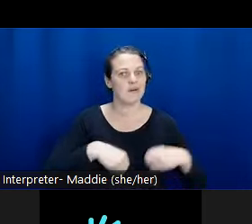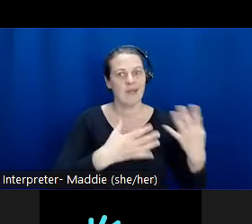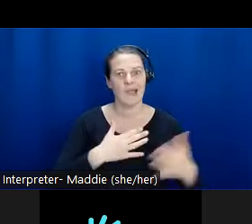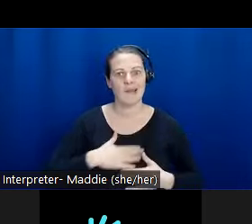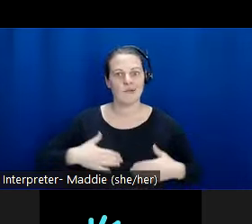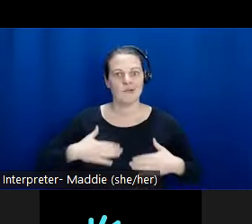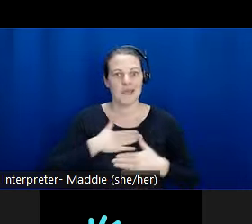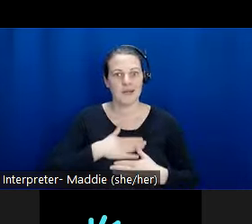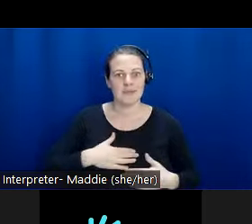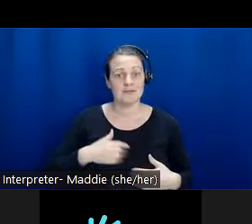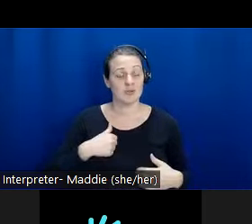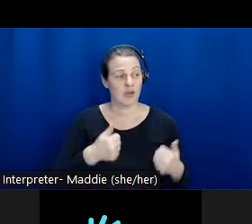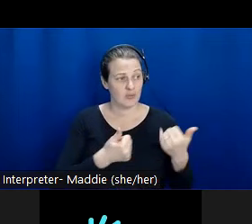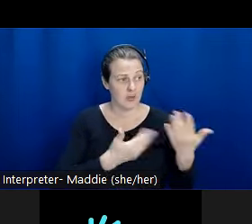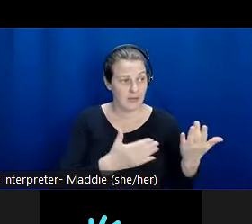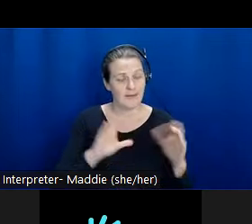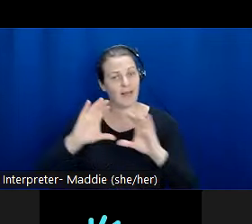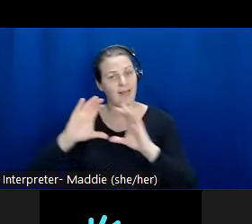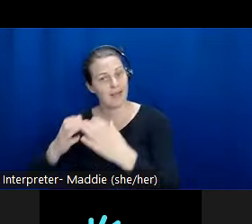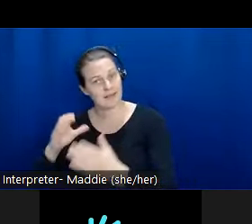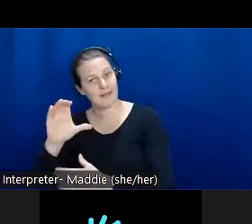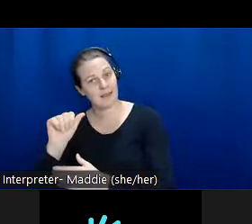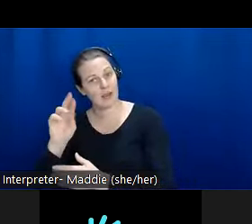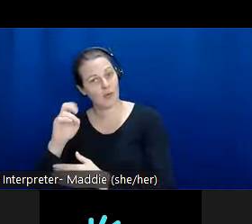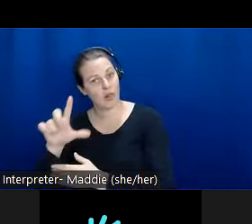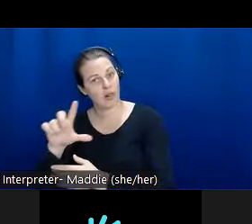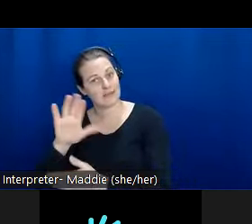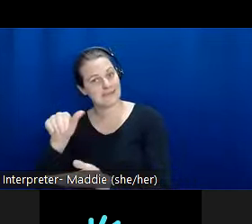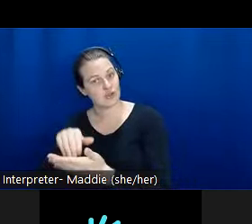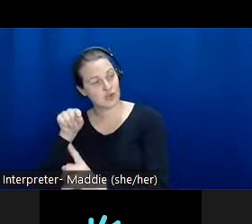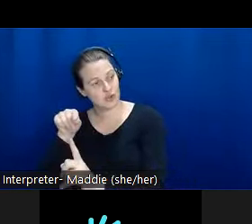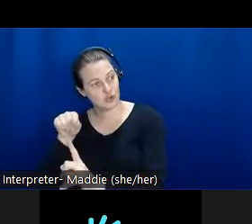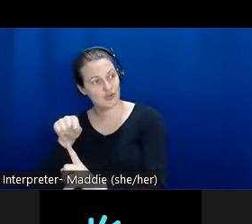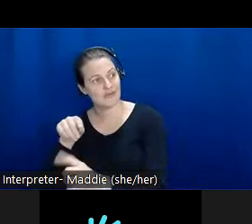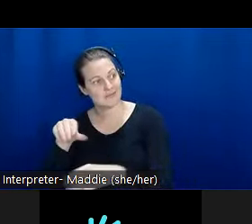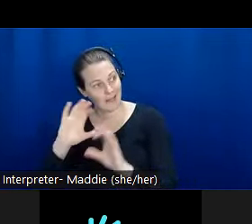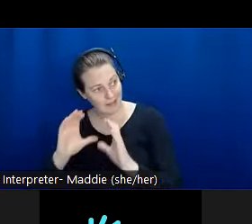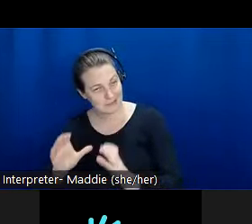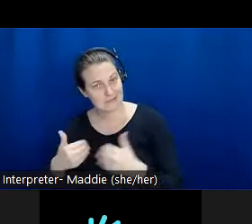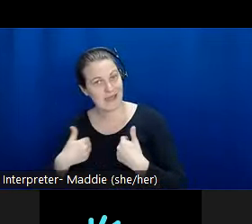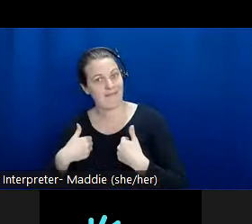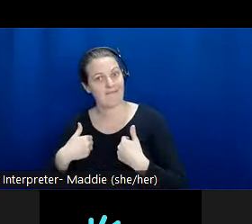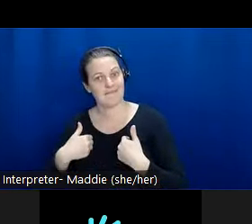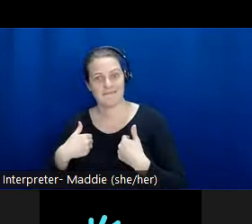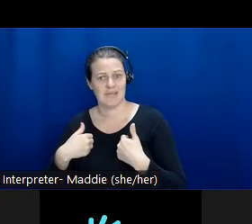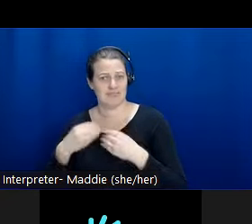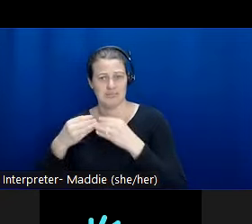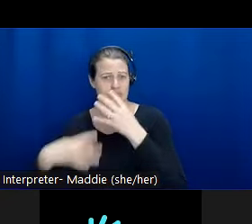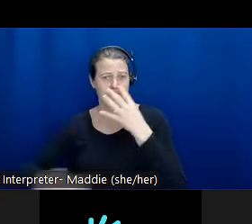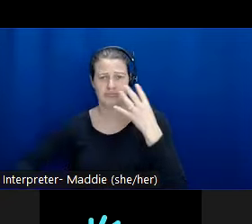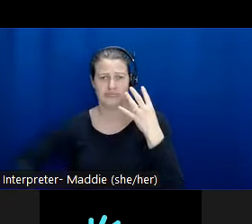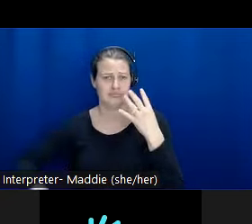was classes through the Carroll Center, because the Carroll Center, like mentioned before, has virtually everything.